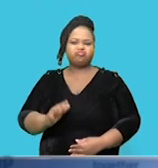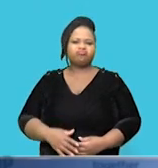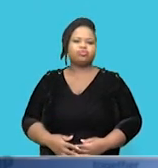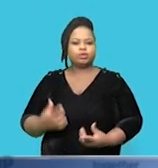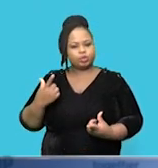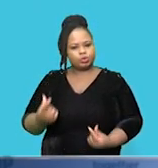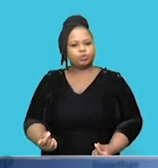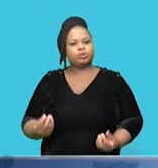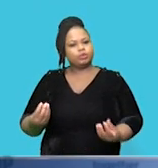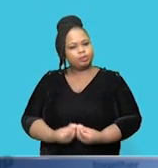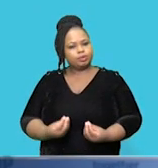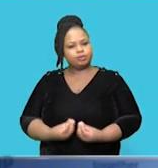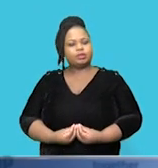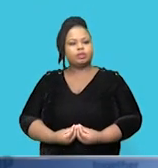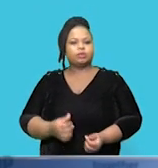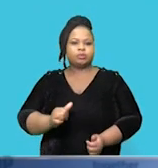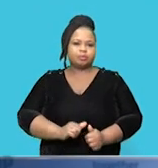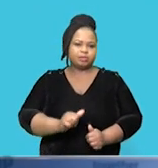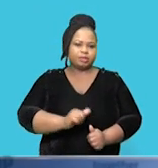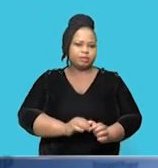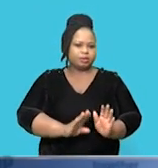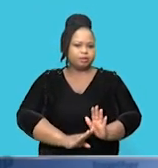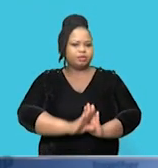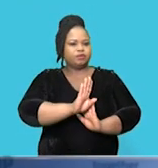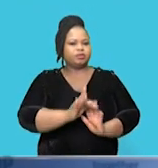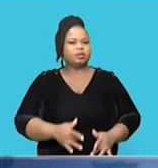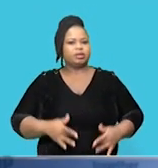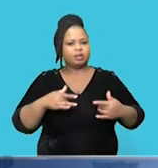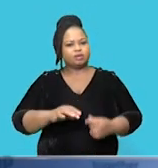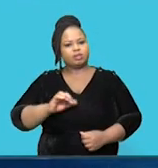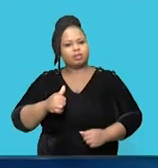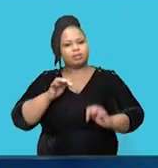do something to better the life of others.